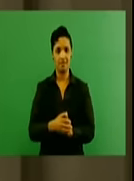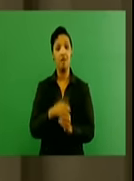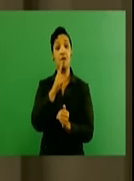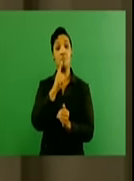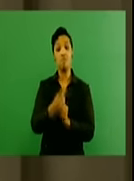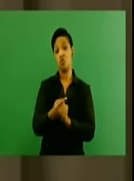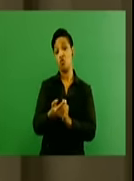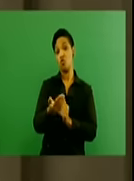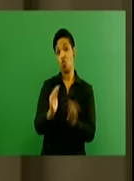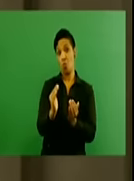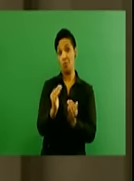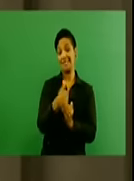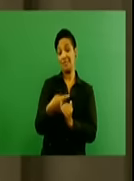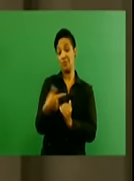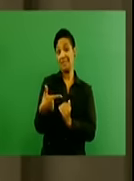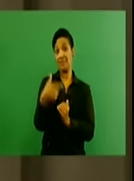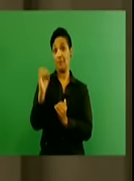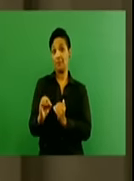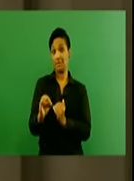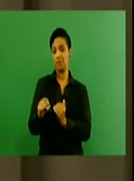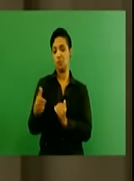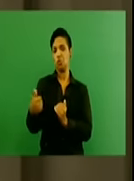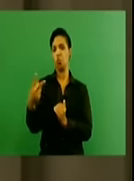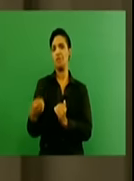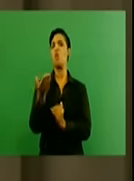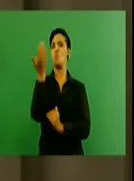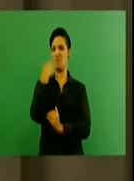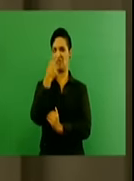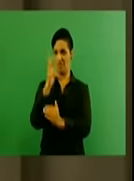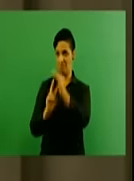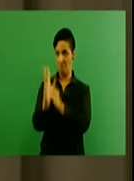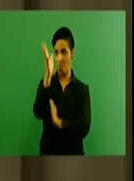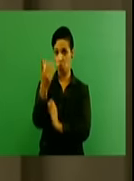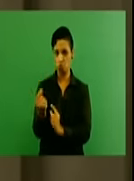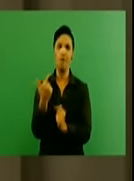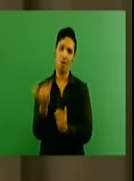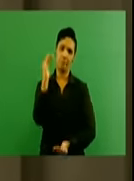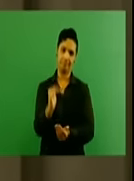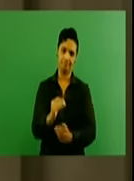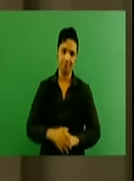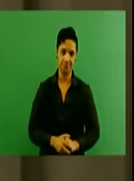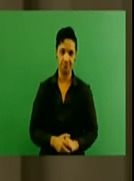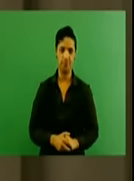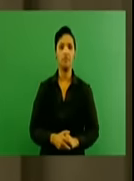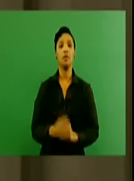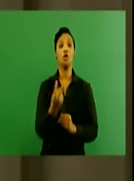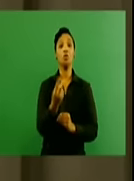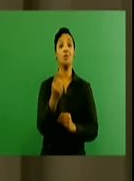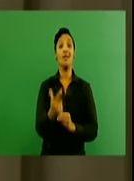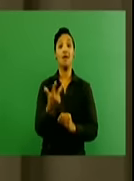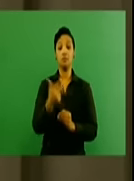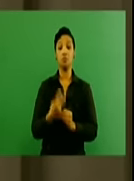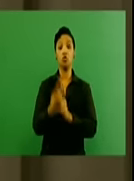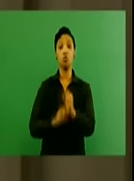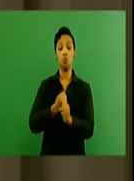with 6.7% and 6.2% previously. In 2018, inflation